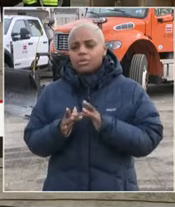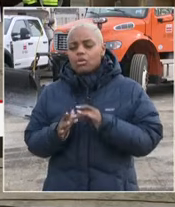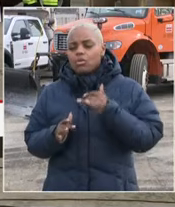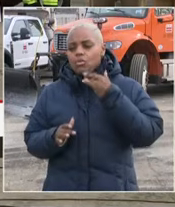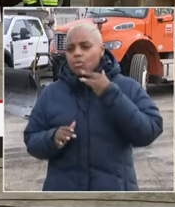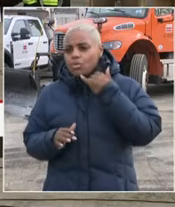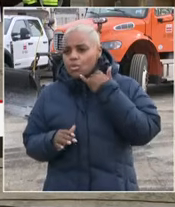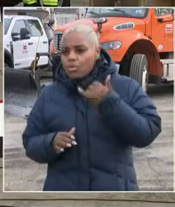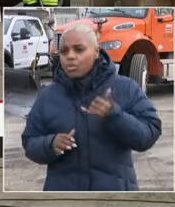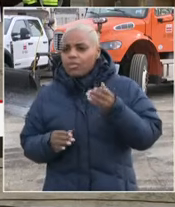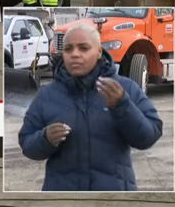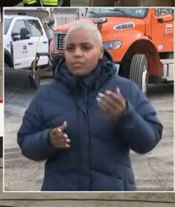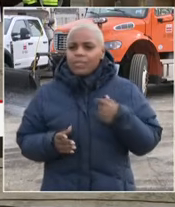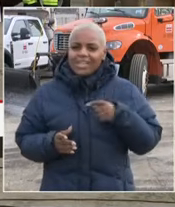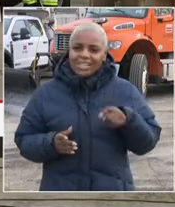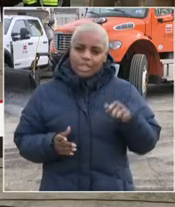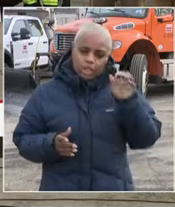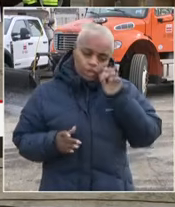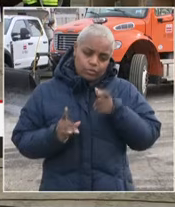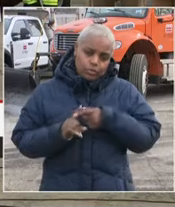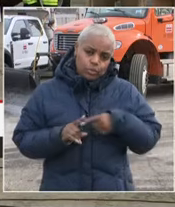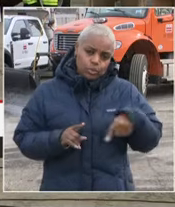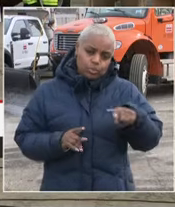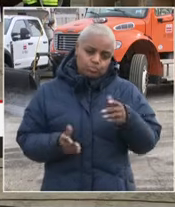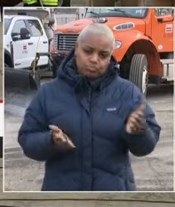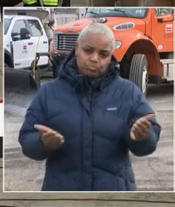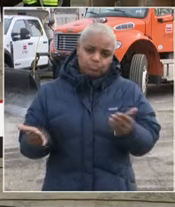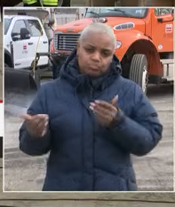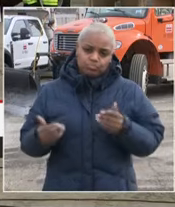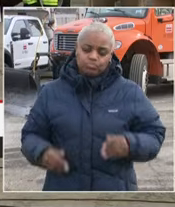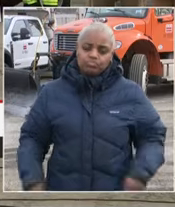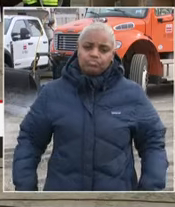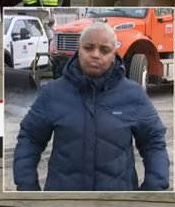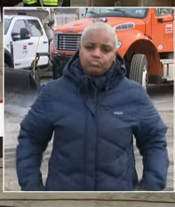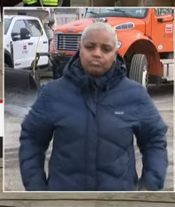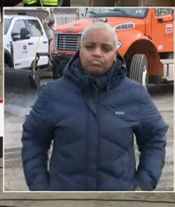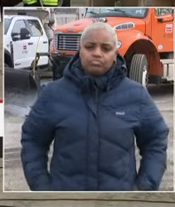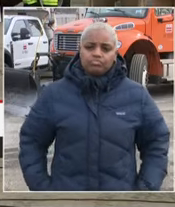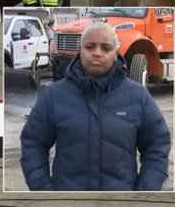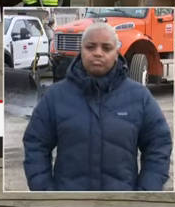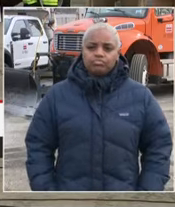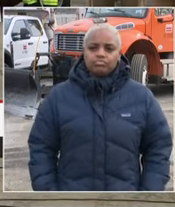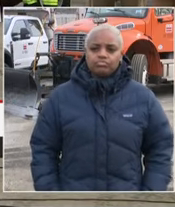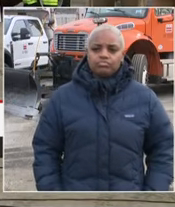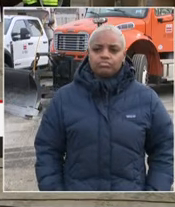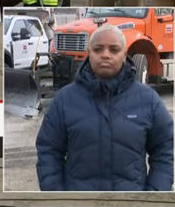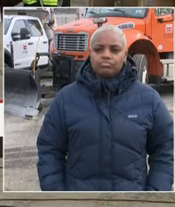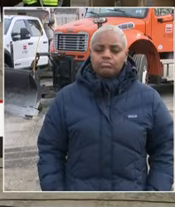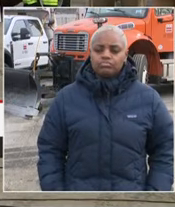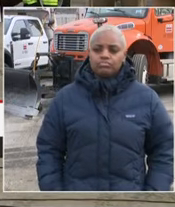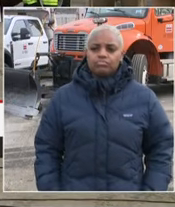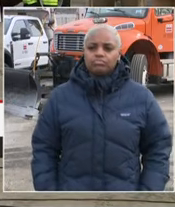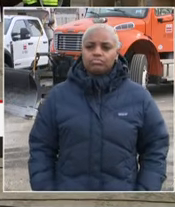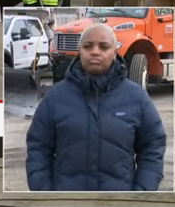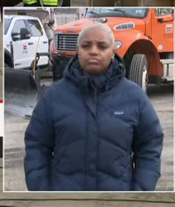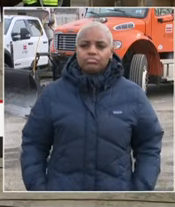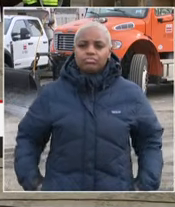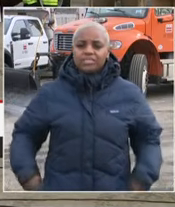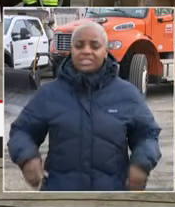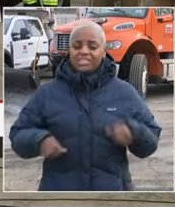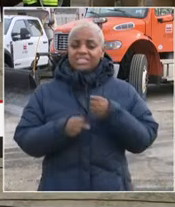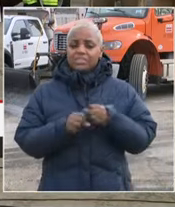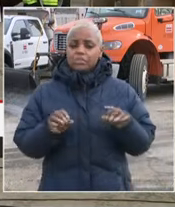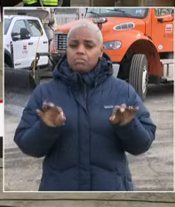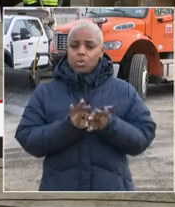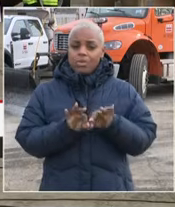want to take the opportunity to say, you've heard this term safety. When conductors are down, people need to stay away. They can